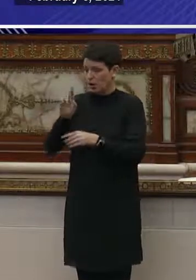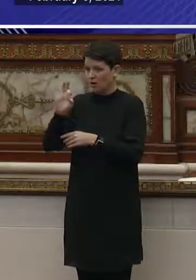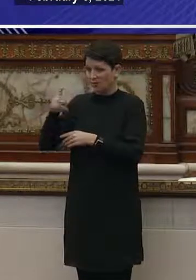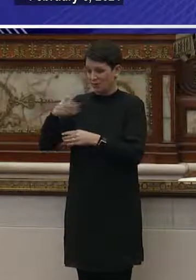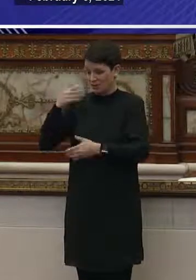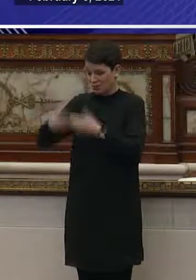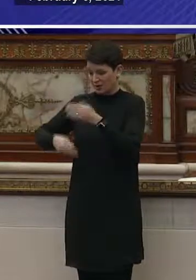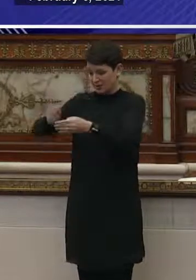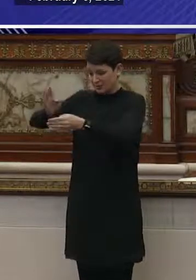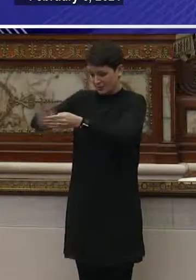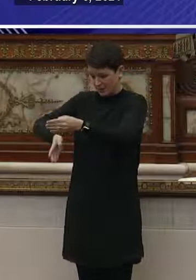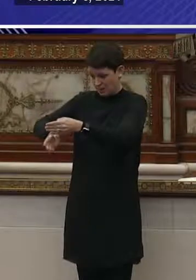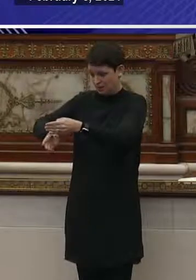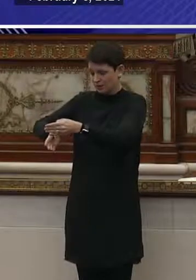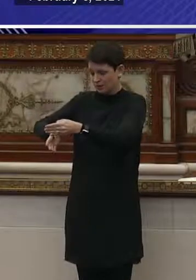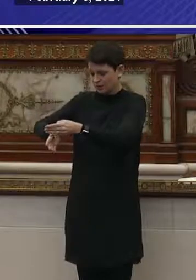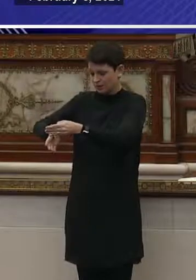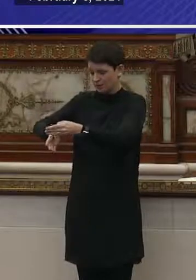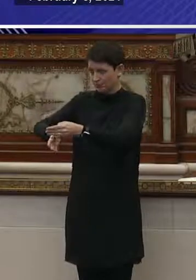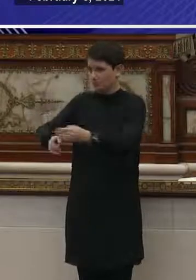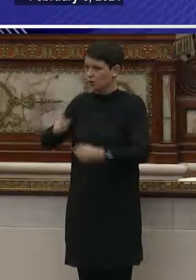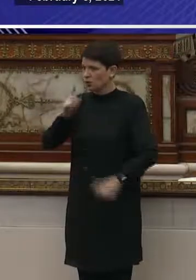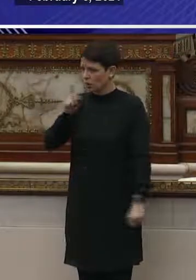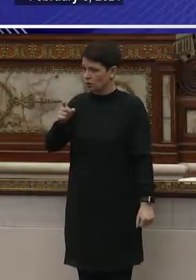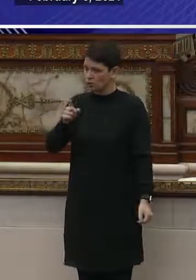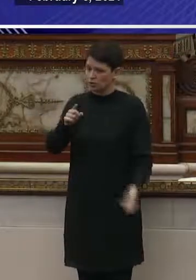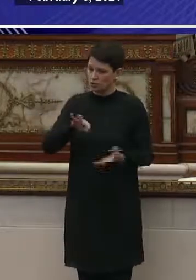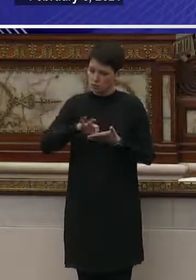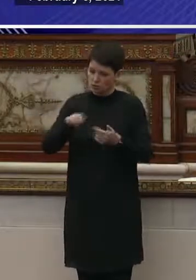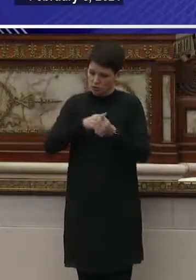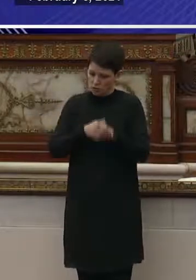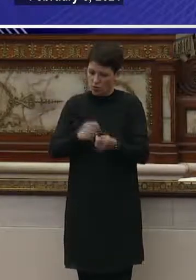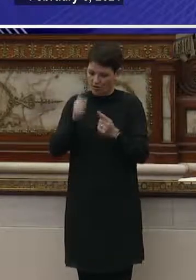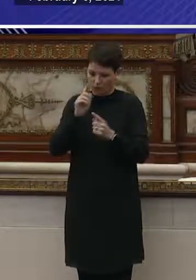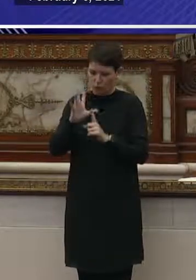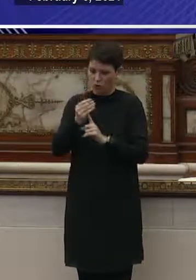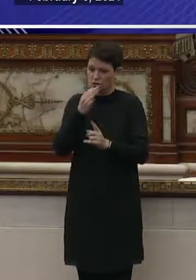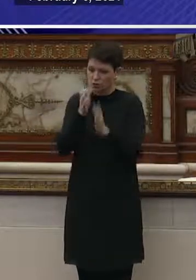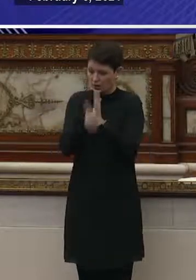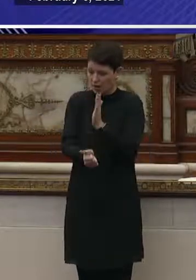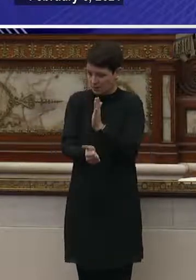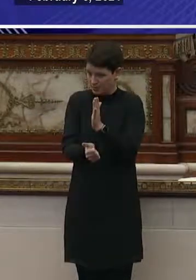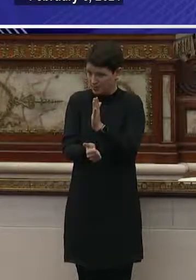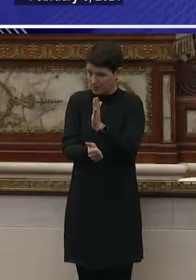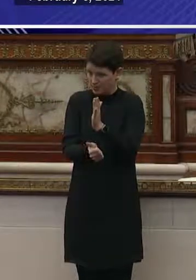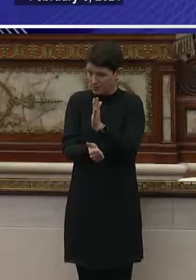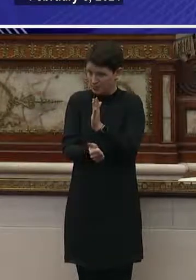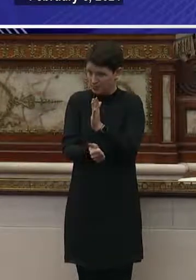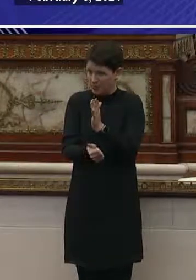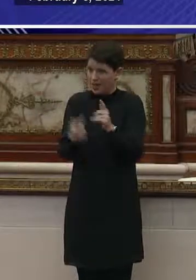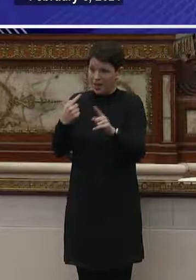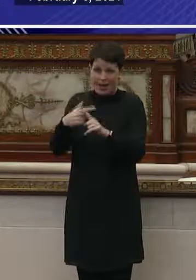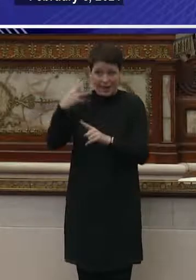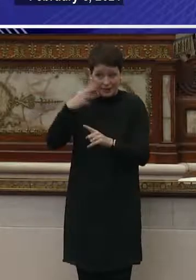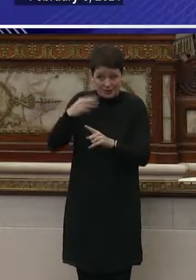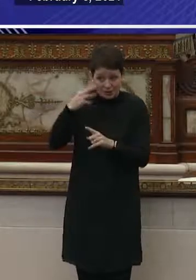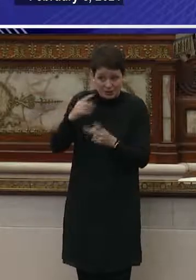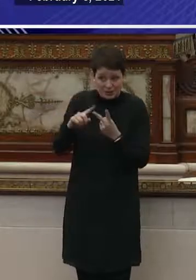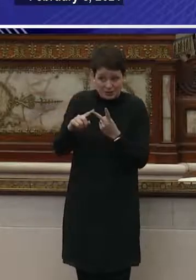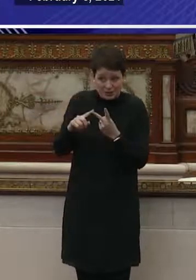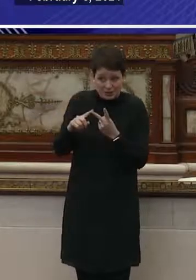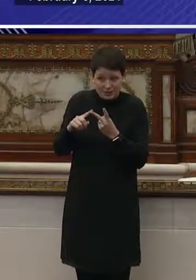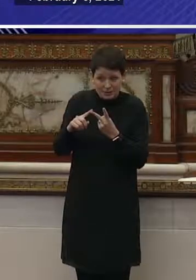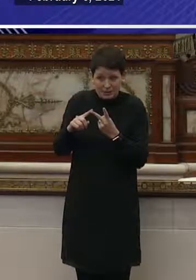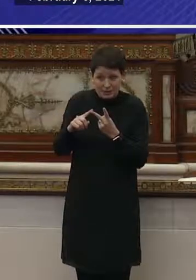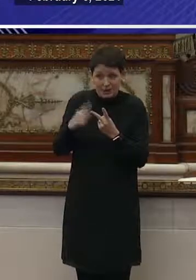RFP process, are you scoring for cultural competency and experience